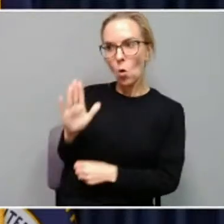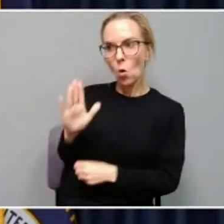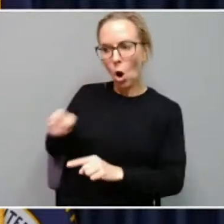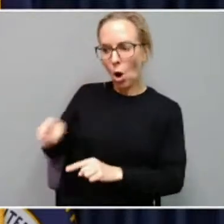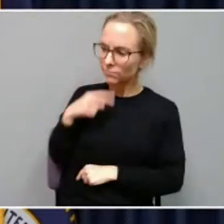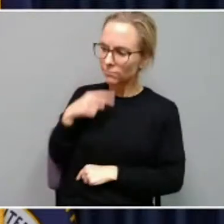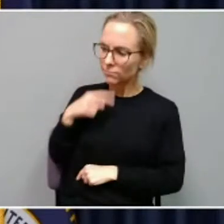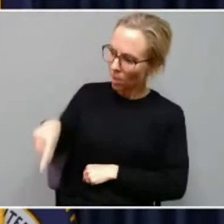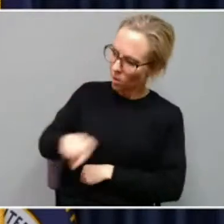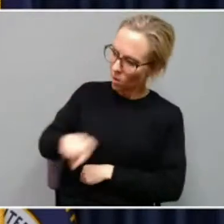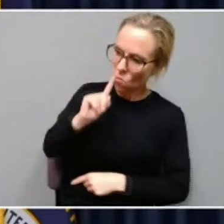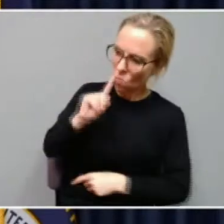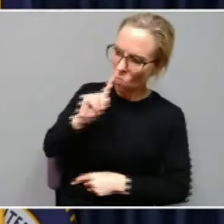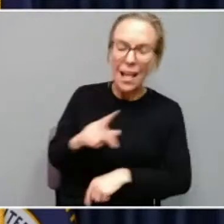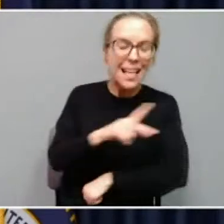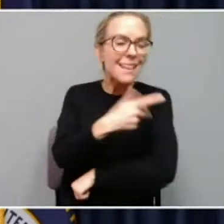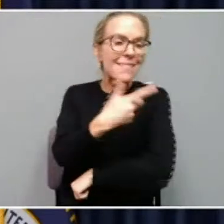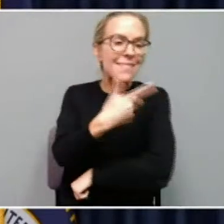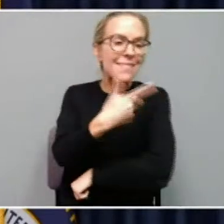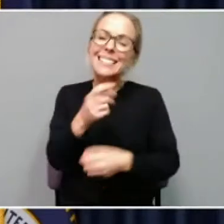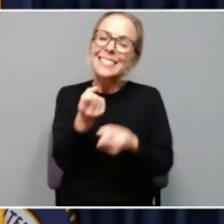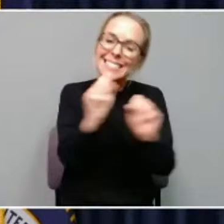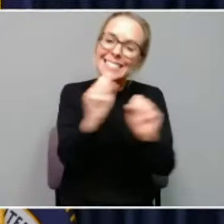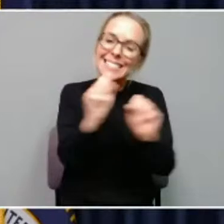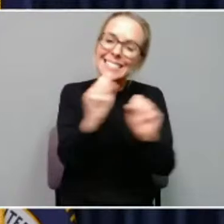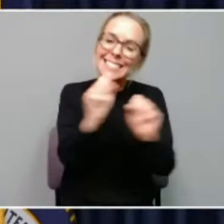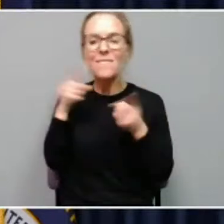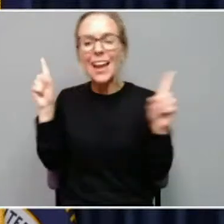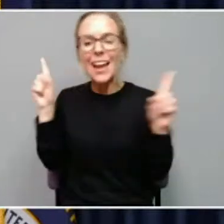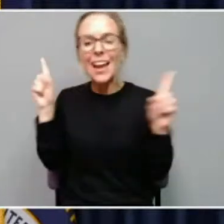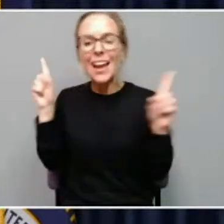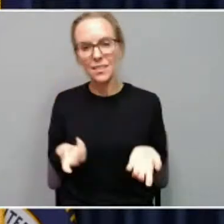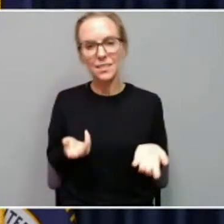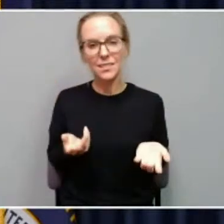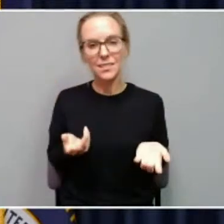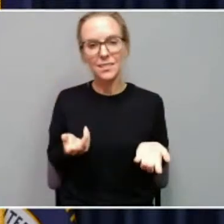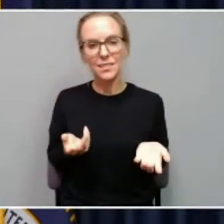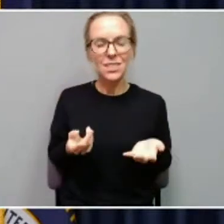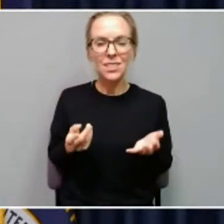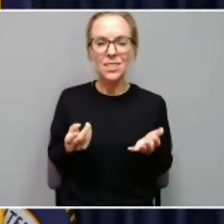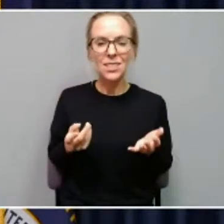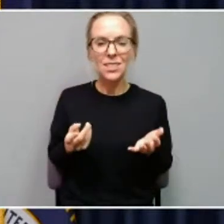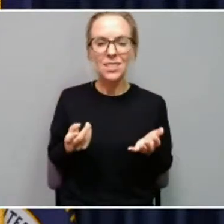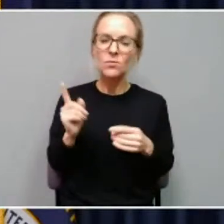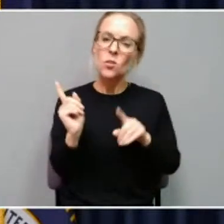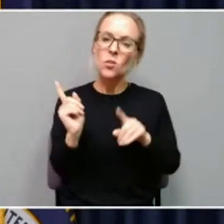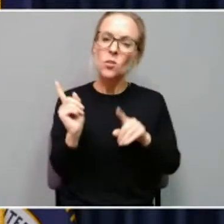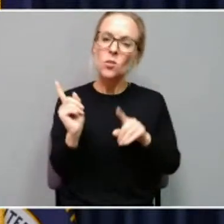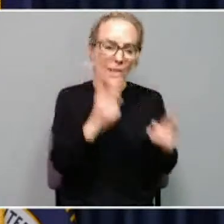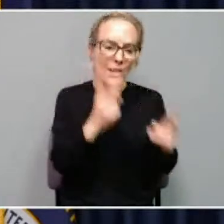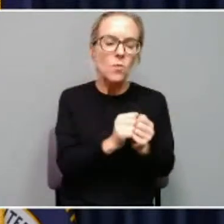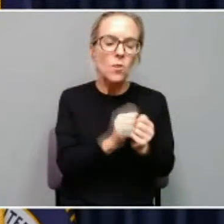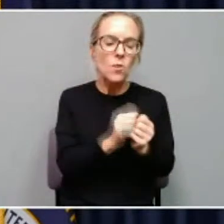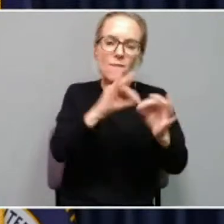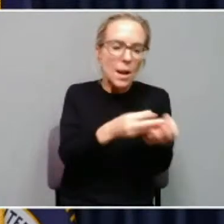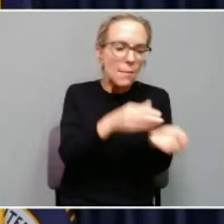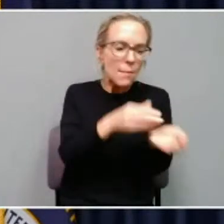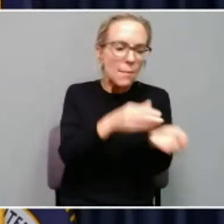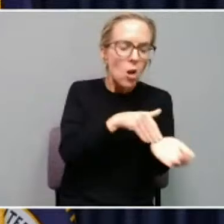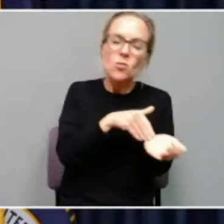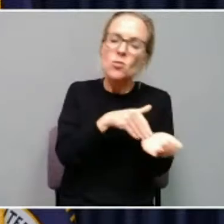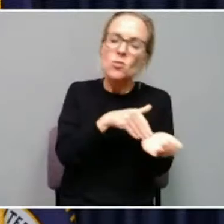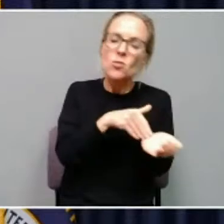The vaccine is safe and effective. Talk to your family doctor. Talk to your trusted healthcare